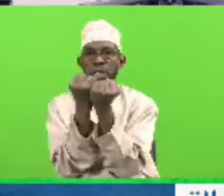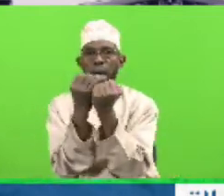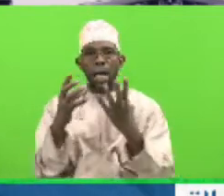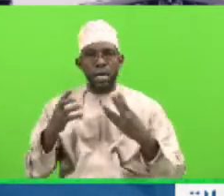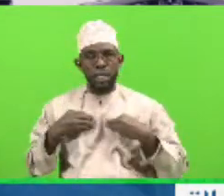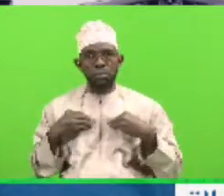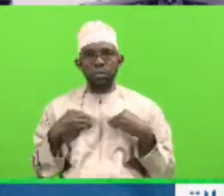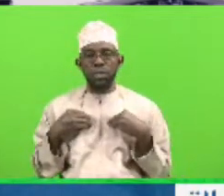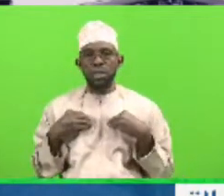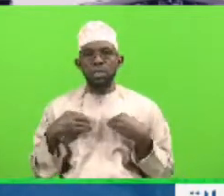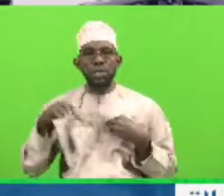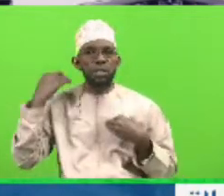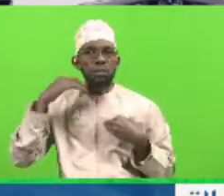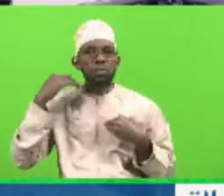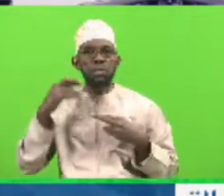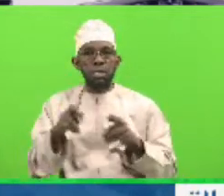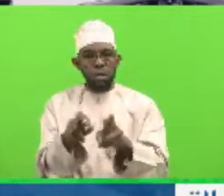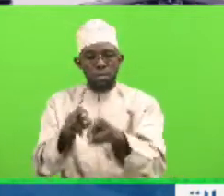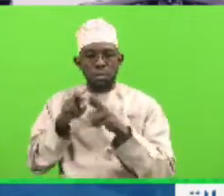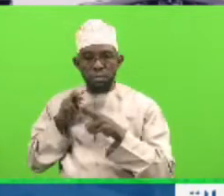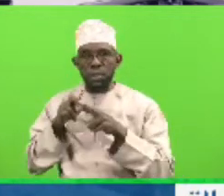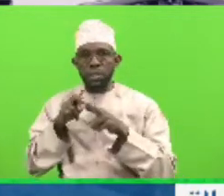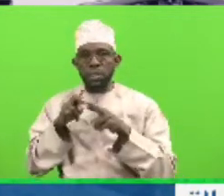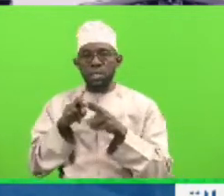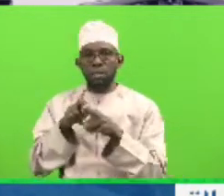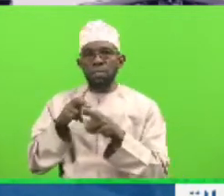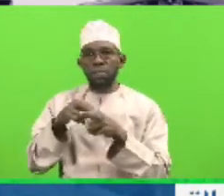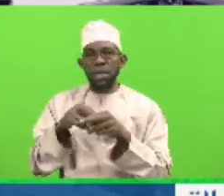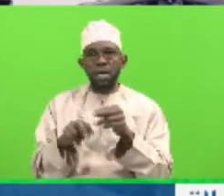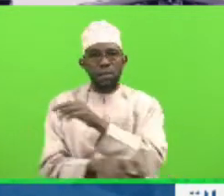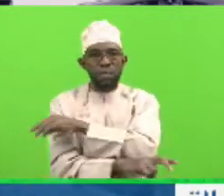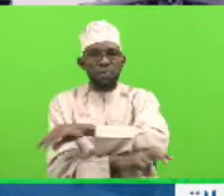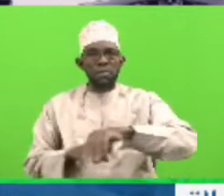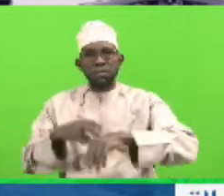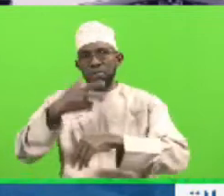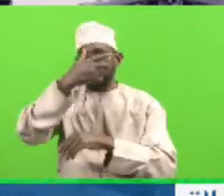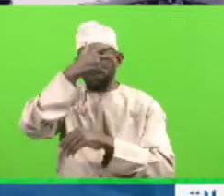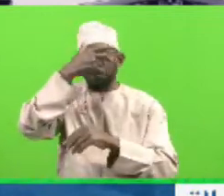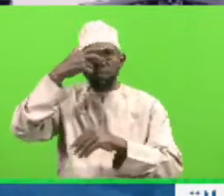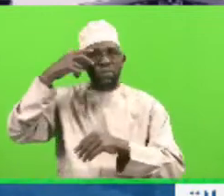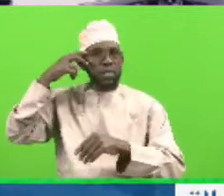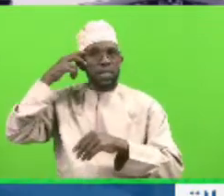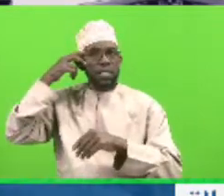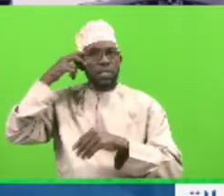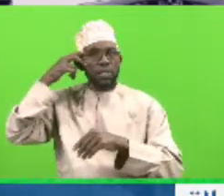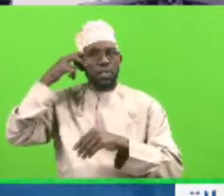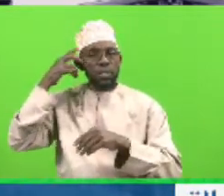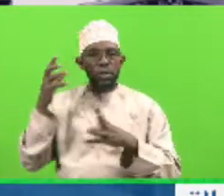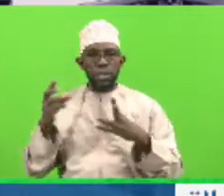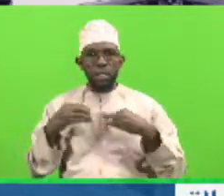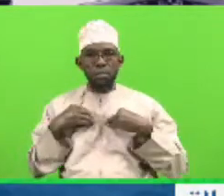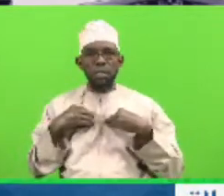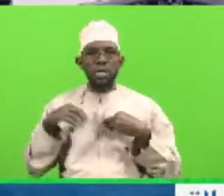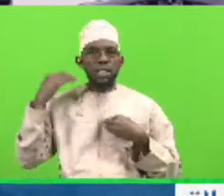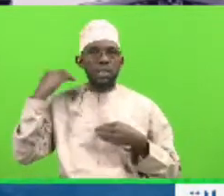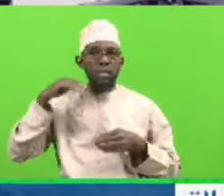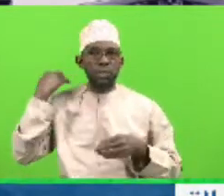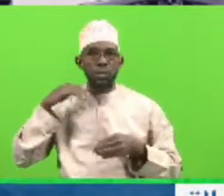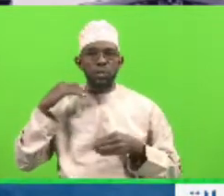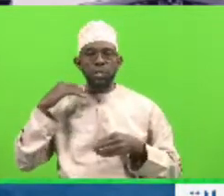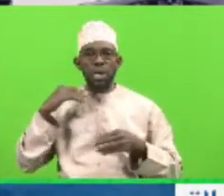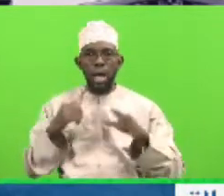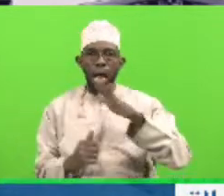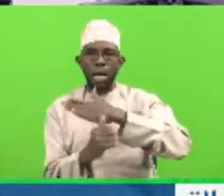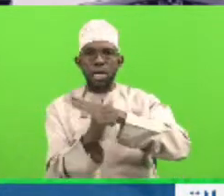Will you allow robbers, rapists, thieves, and terrorists who are considered criminals